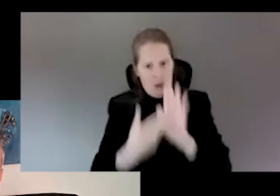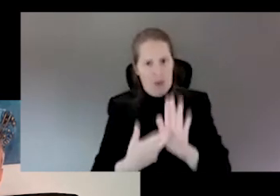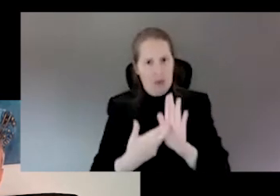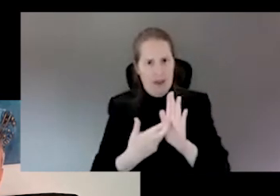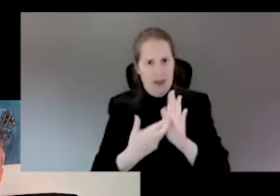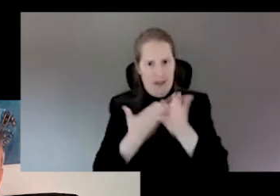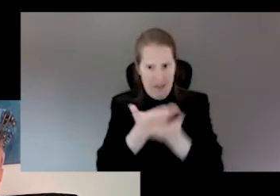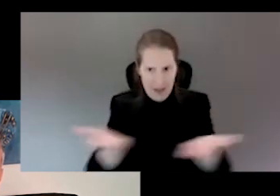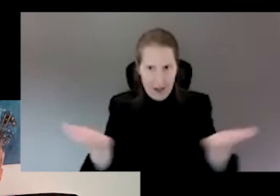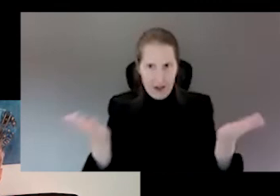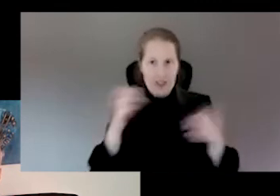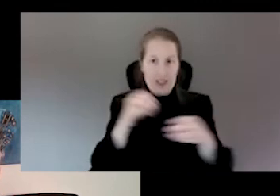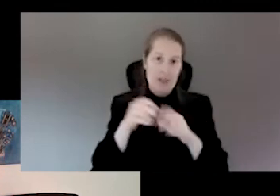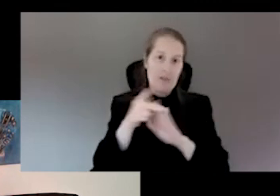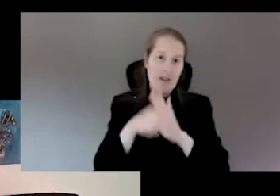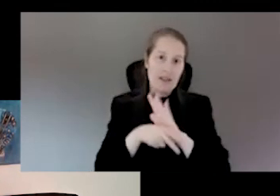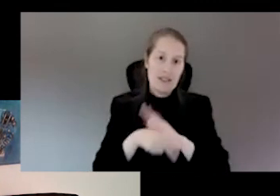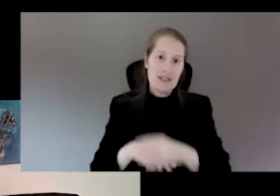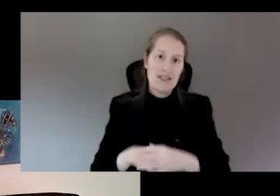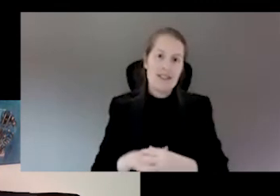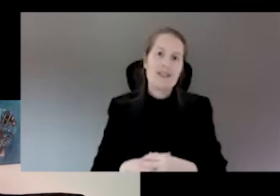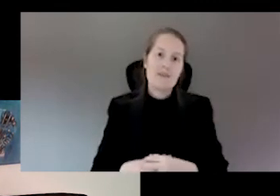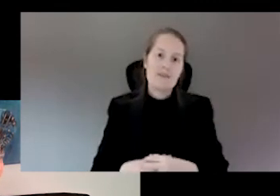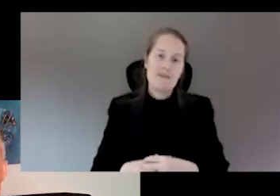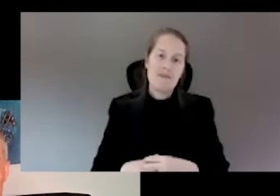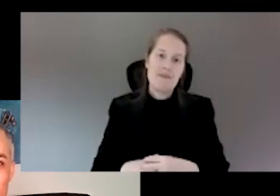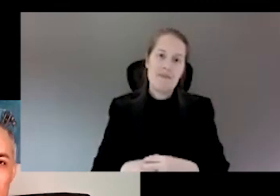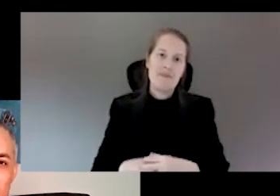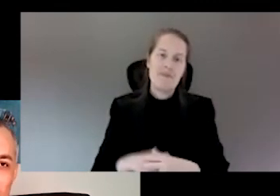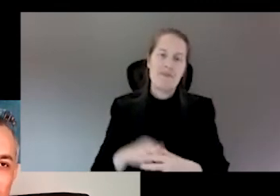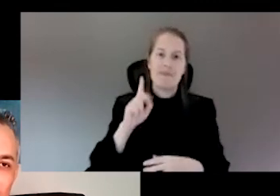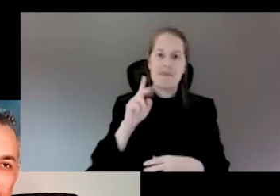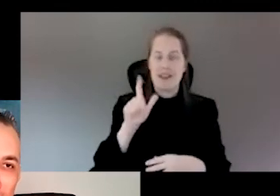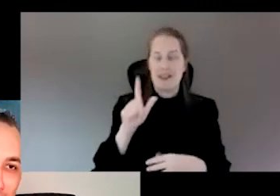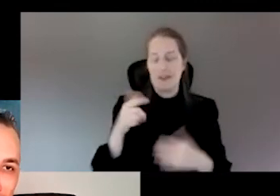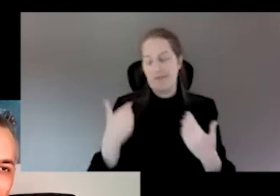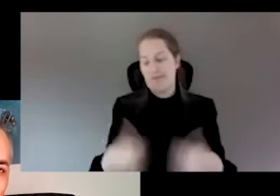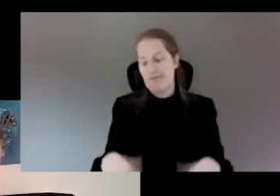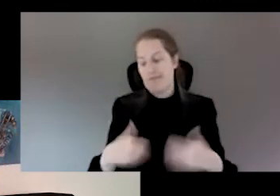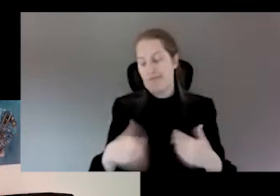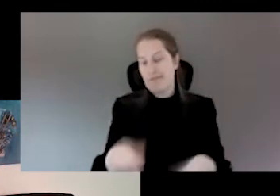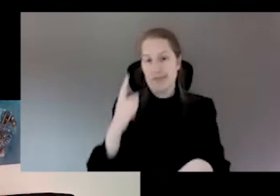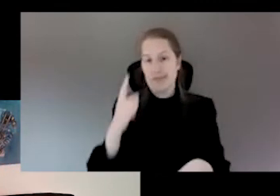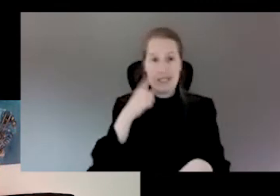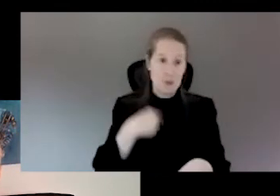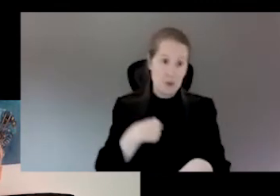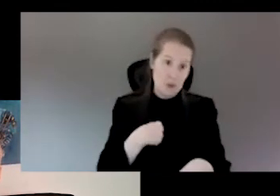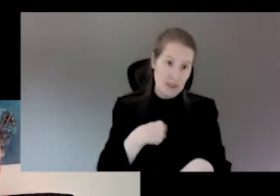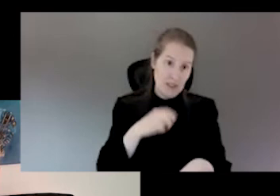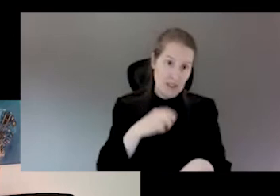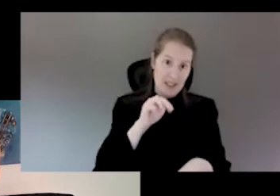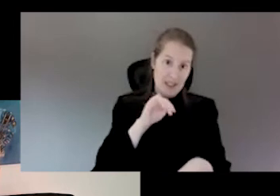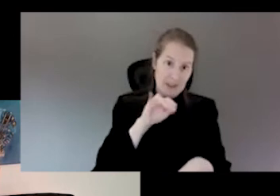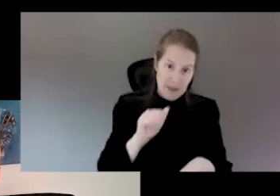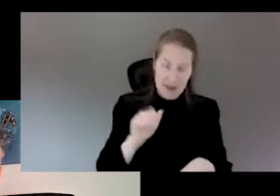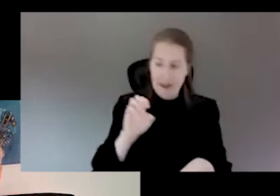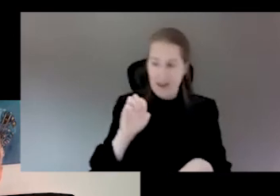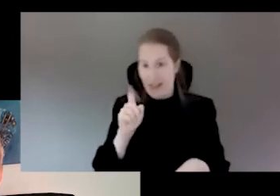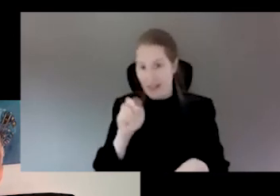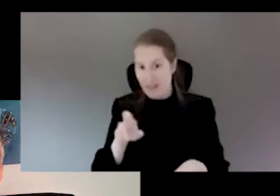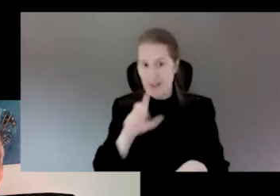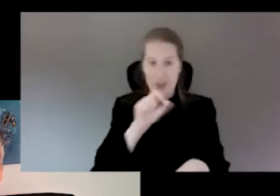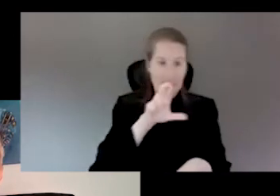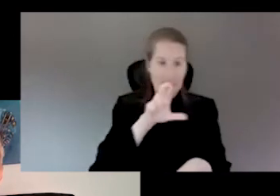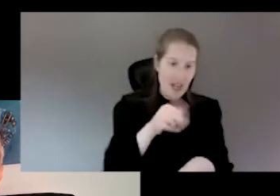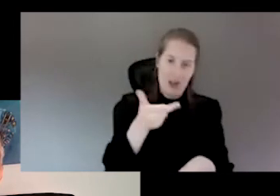these policies. Well, it certainly sounds to me, Mia, Elver, and Larry, that you all have been extremely